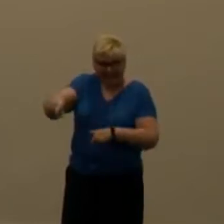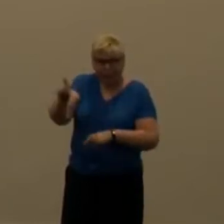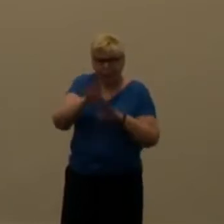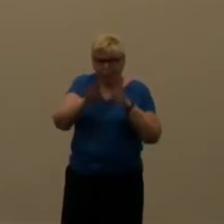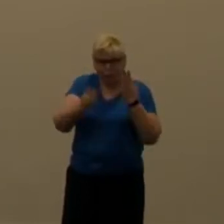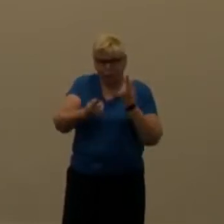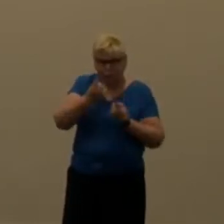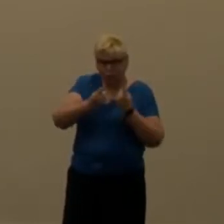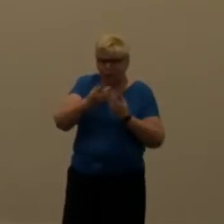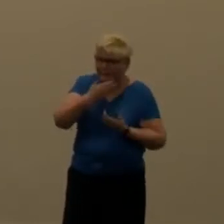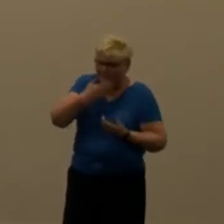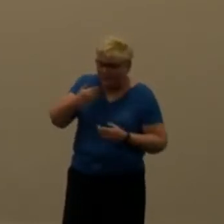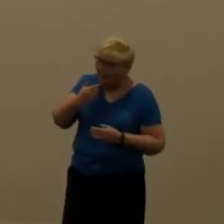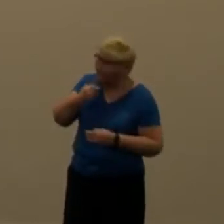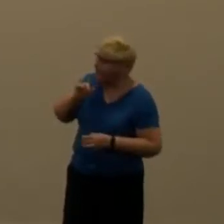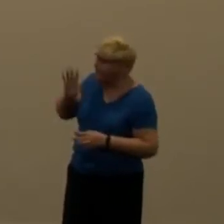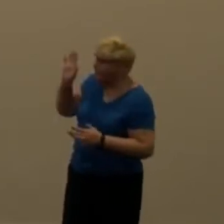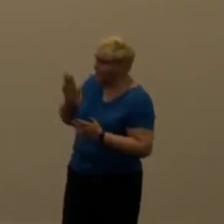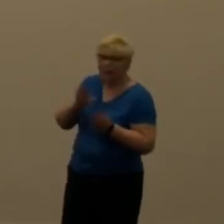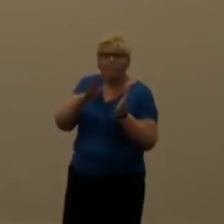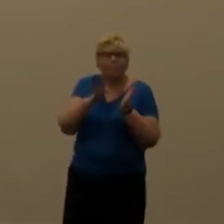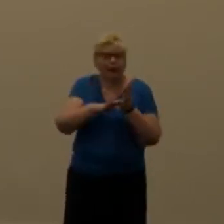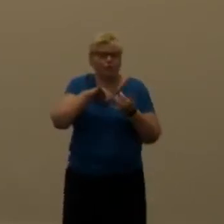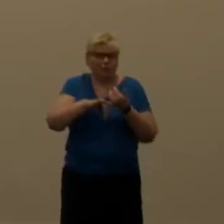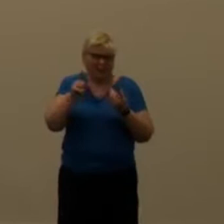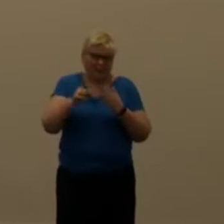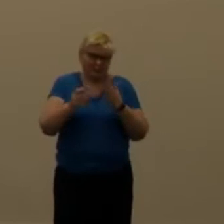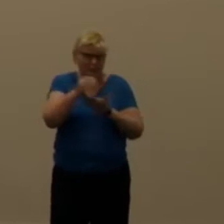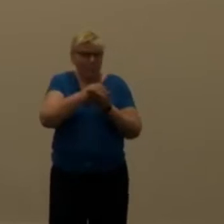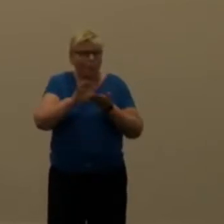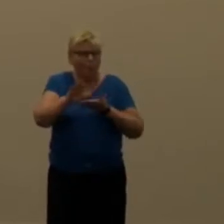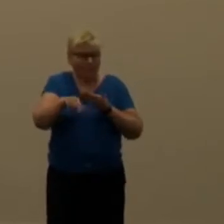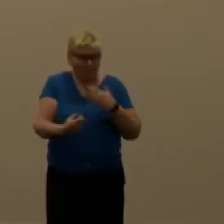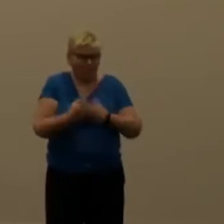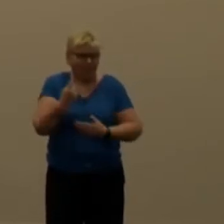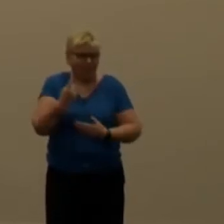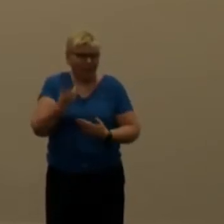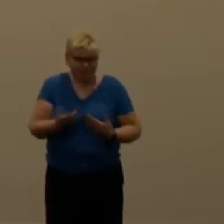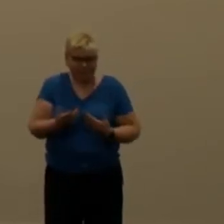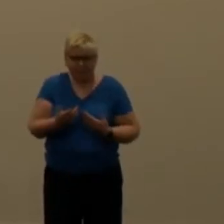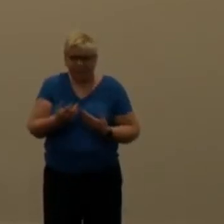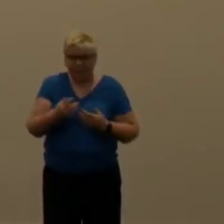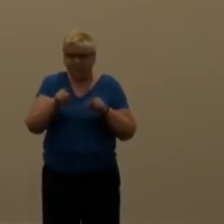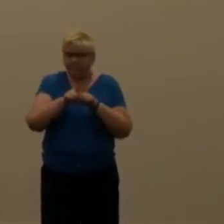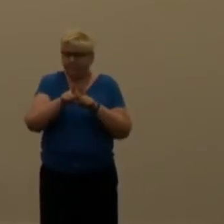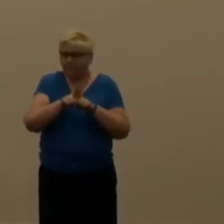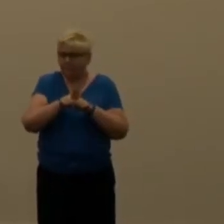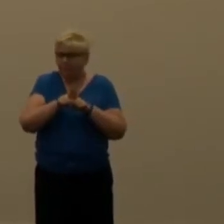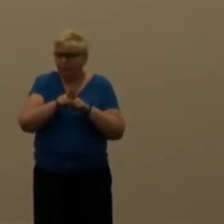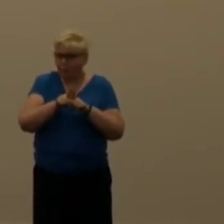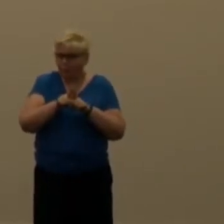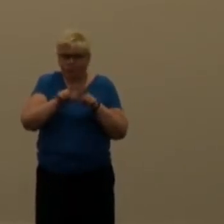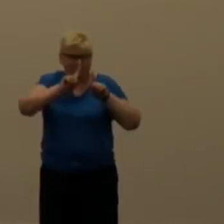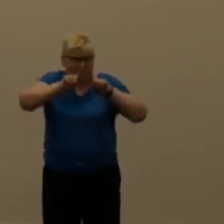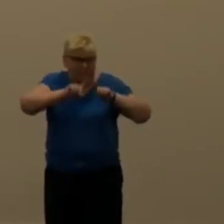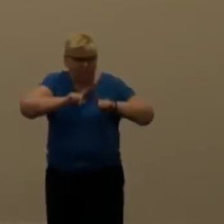worry. They are very nice people. So, of course, Microsoft, it's the event sponsor of this event. But also,